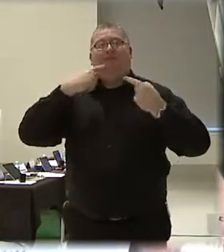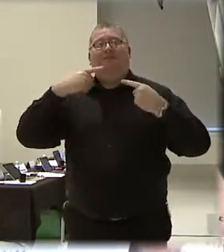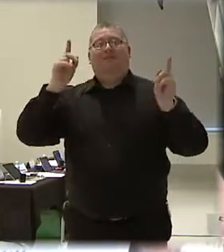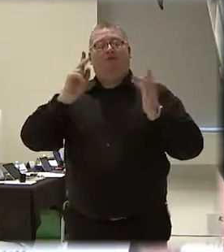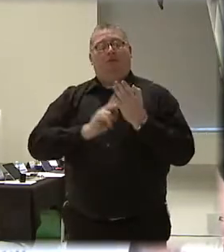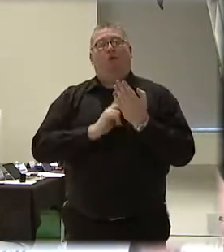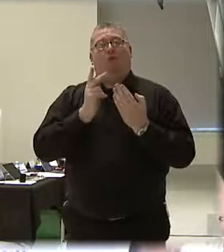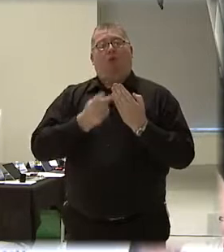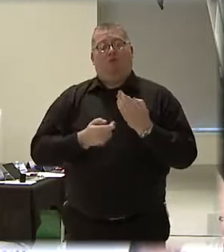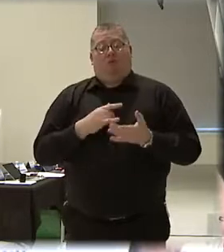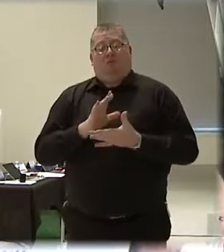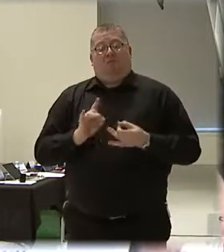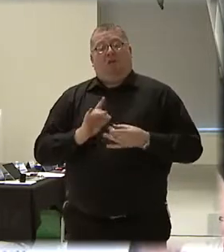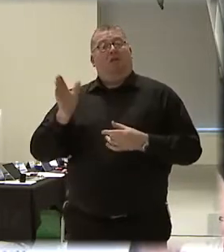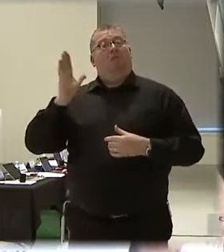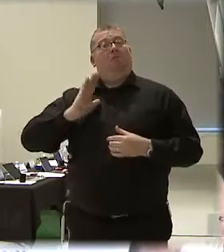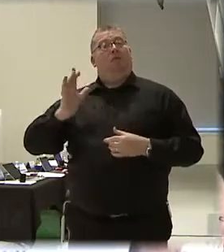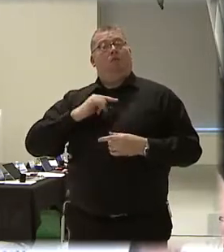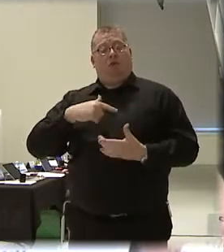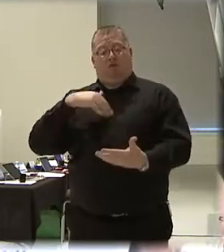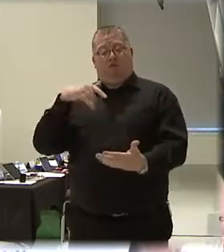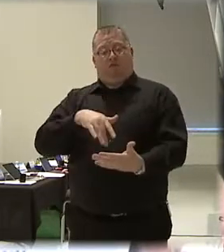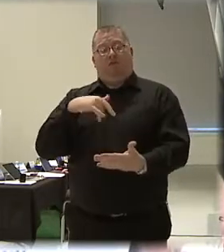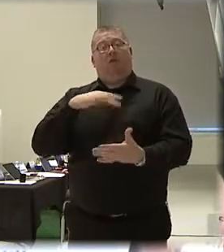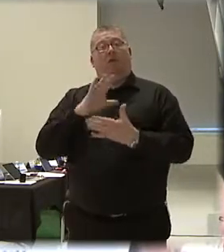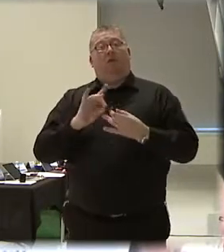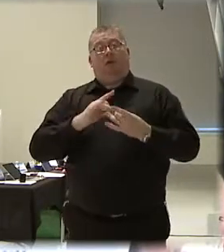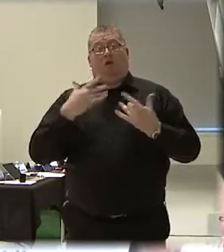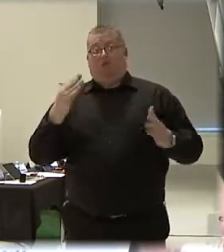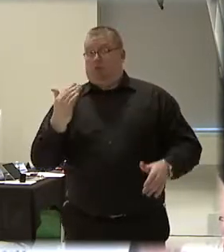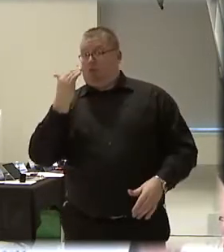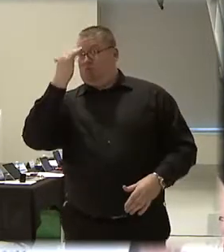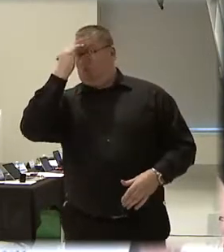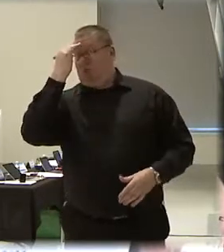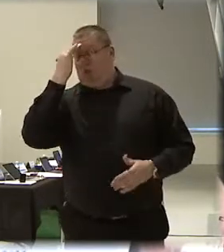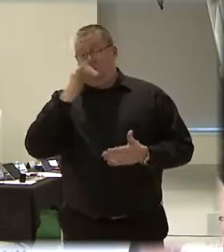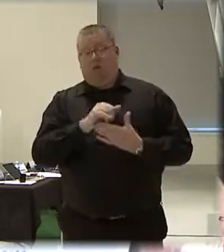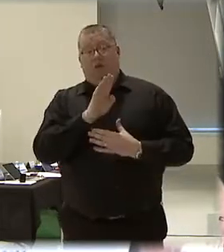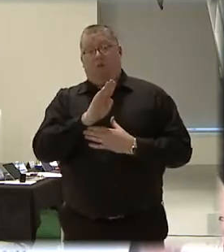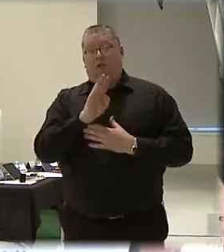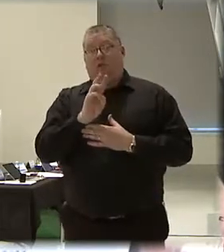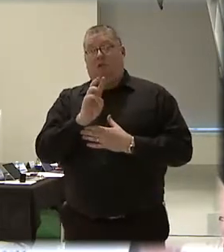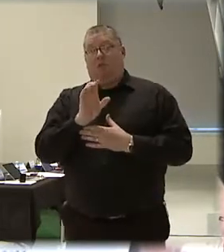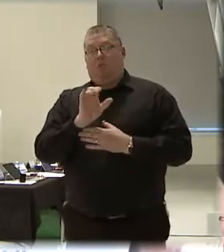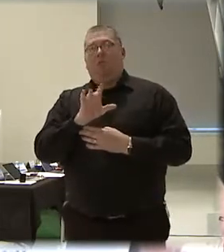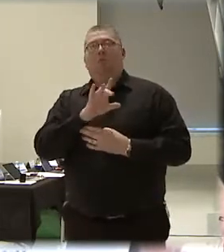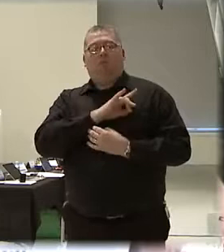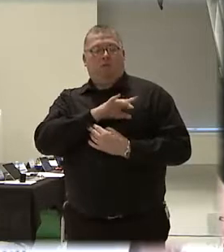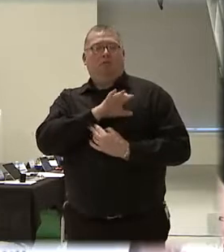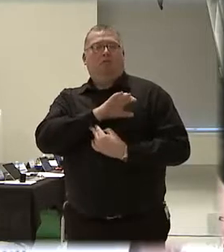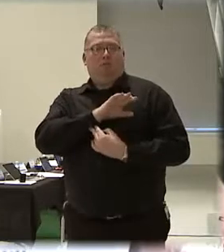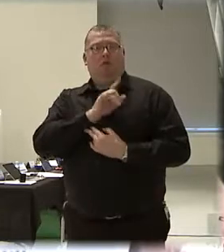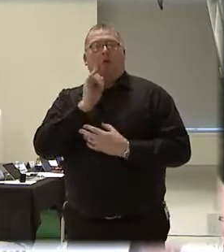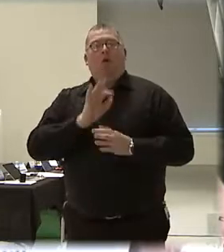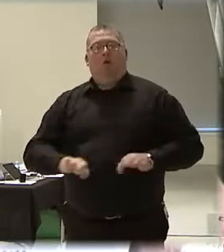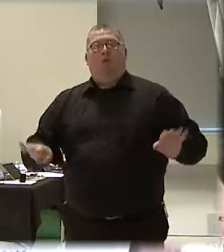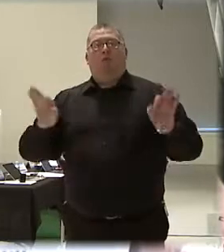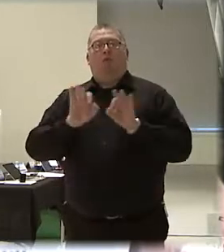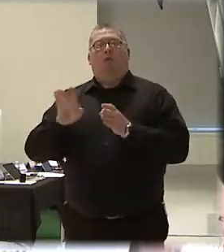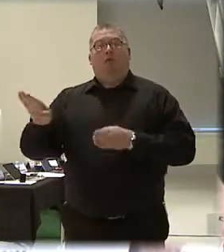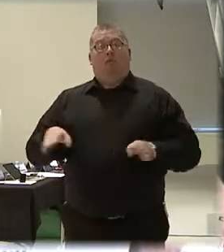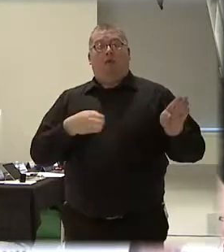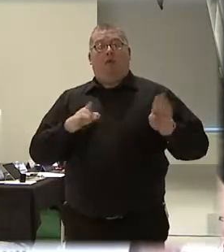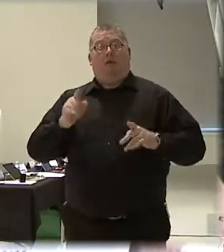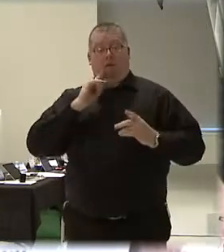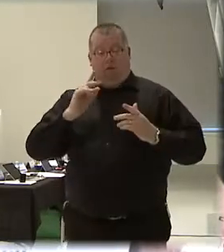before, there are early studies indicating that knowing or the knowledge that a BWC is in use can actually improve the behavior of civilians